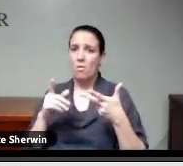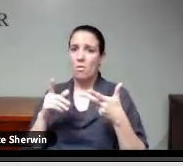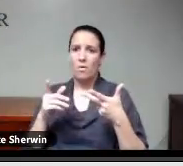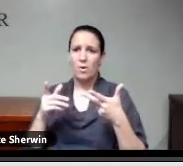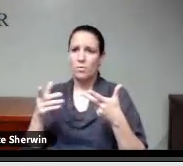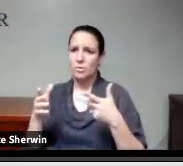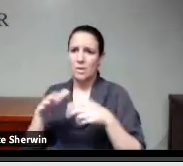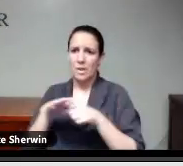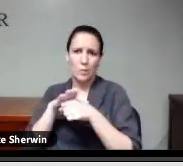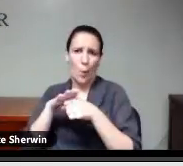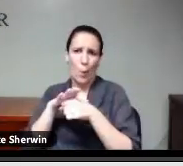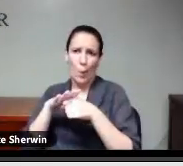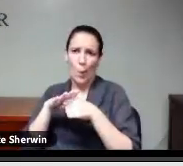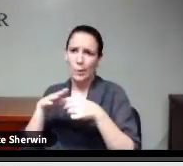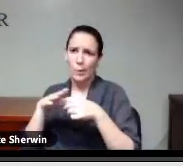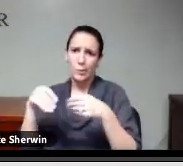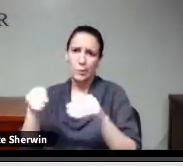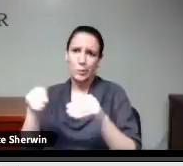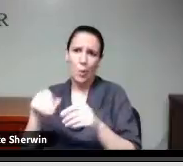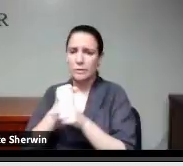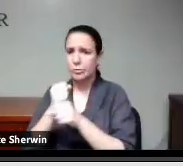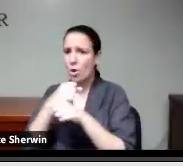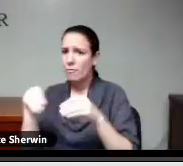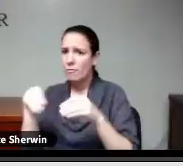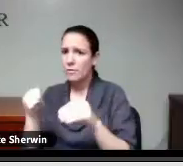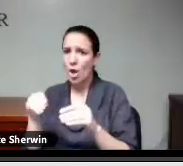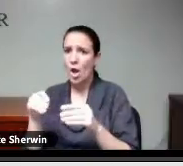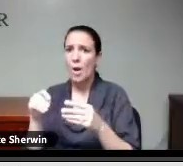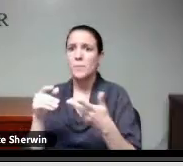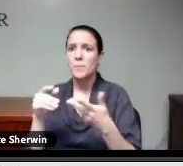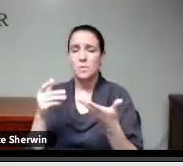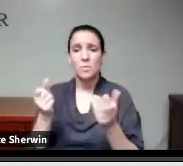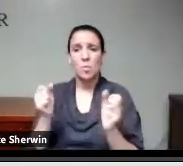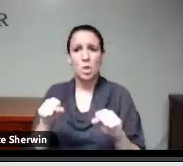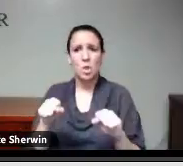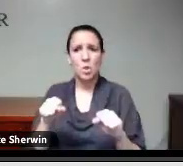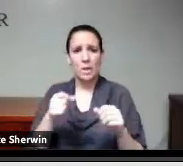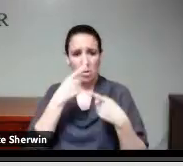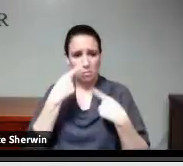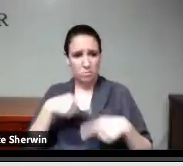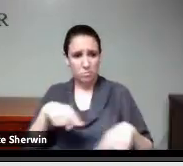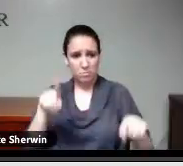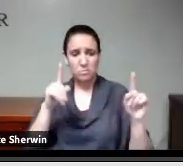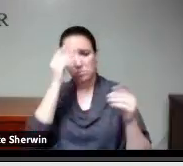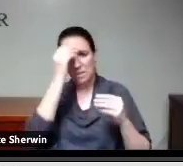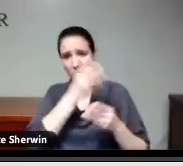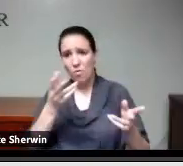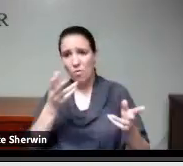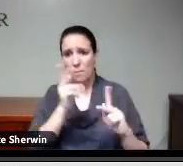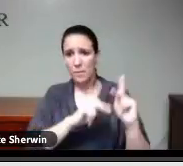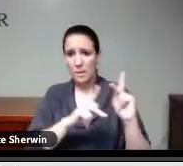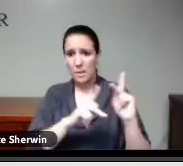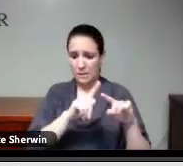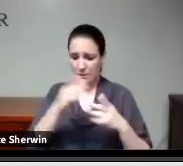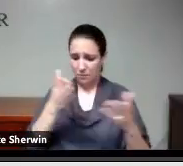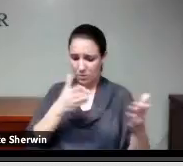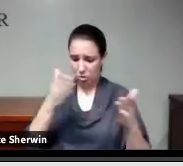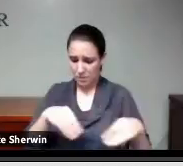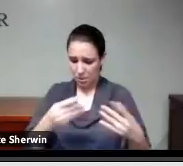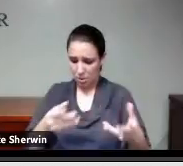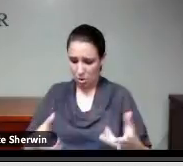stores, coffee shops, where there's opportunities to tell people about specific services offered by the